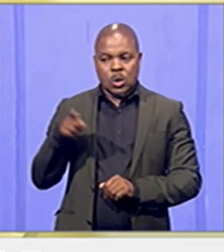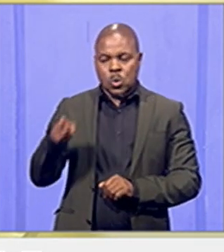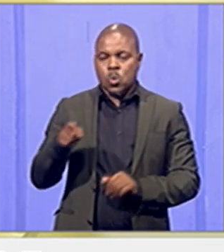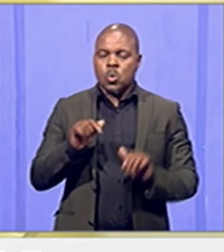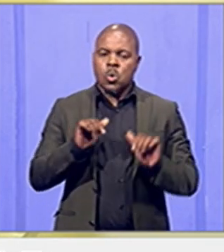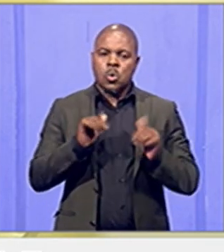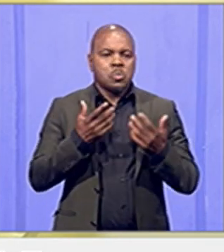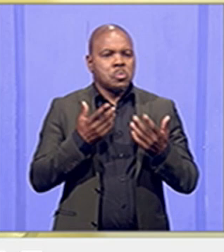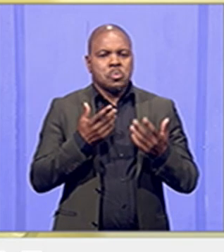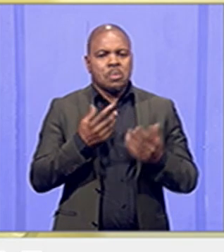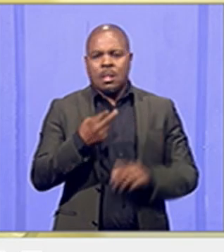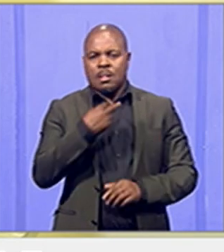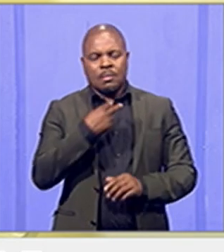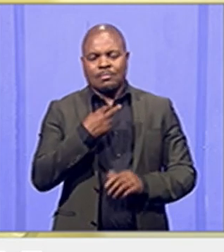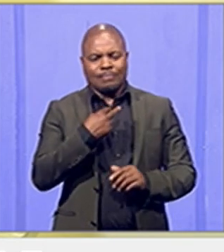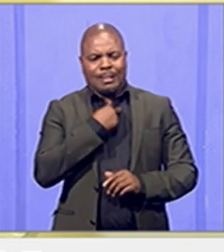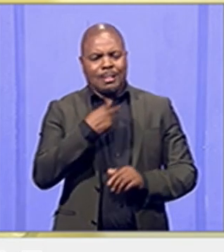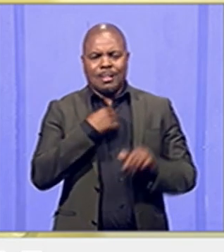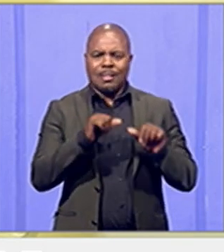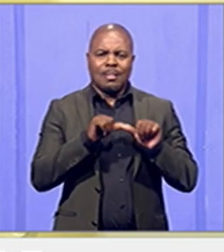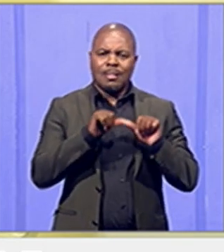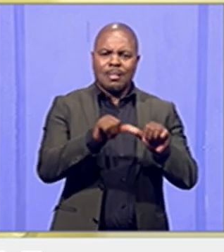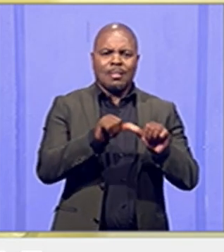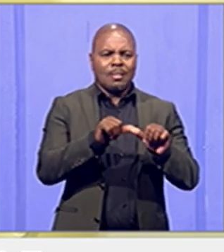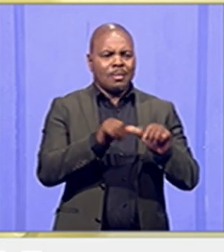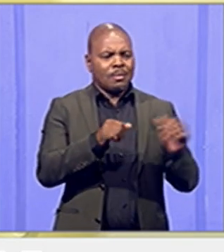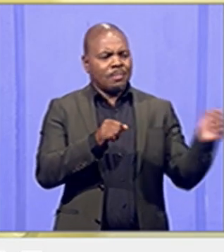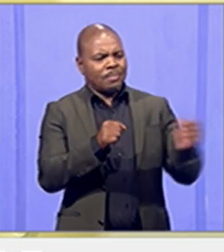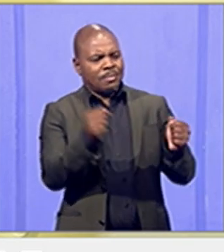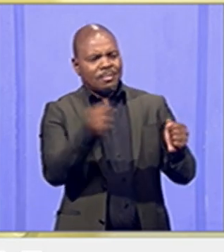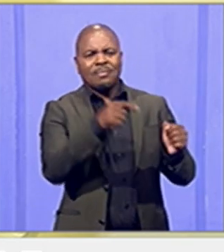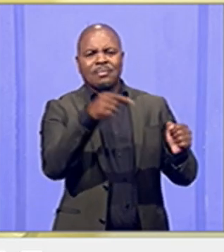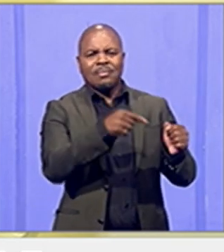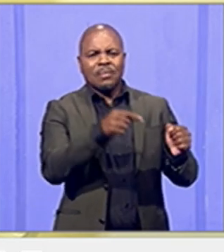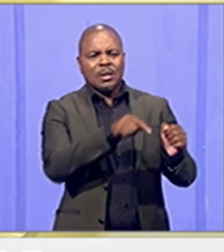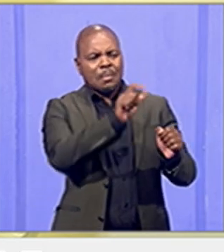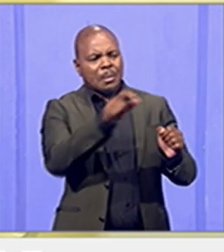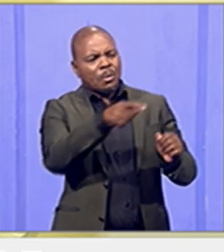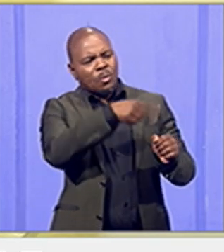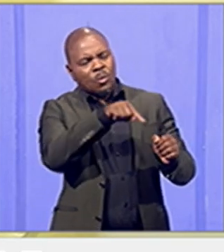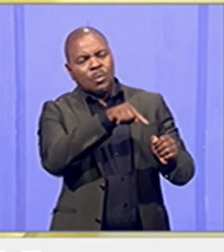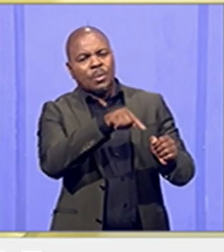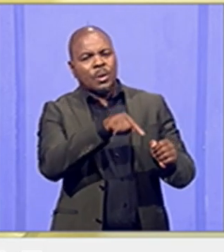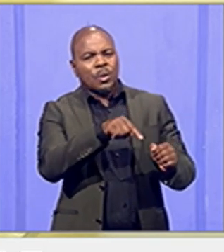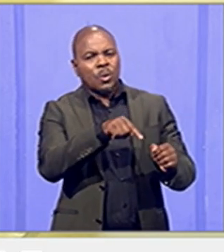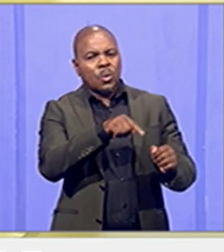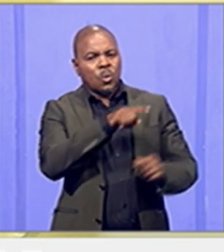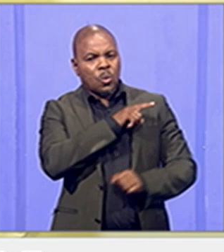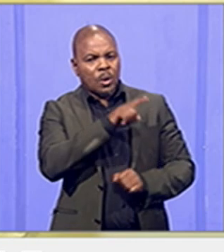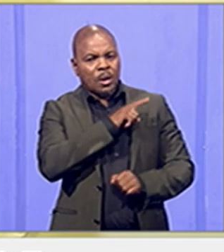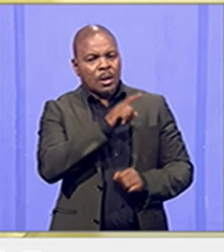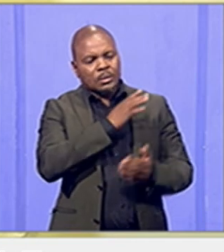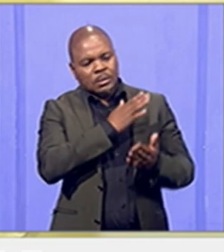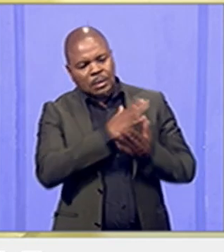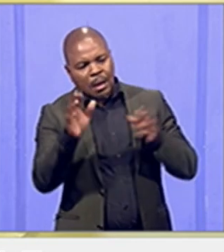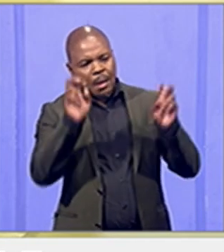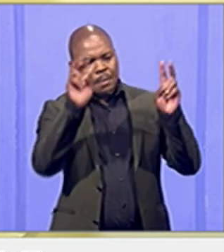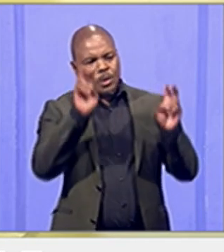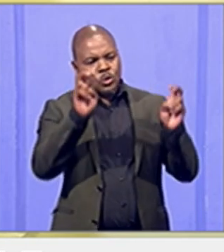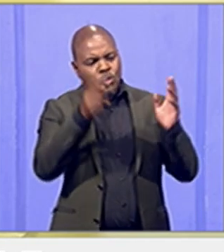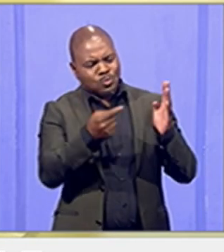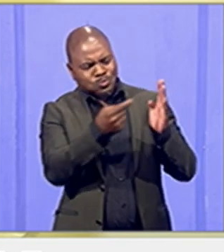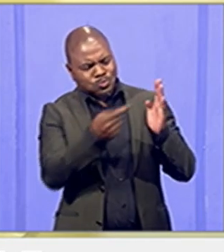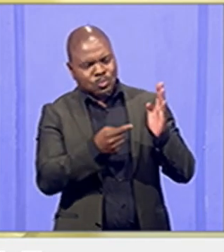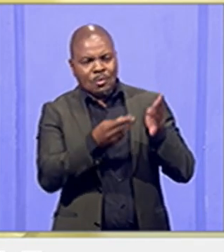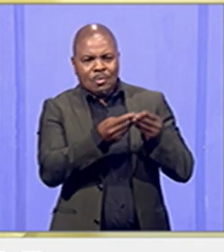proceed with appointing those individuals while those issues were there and had